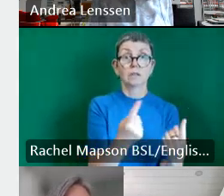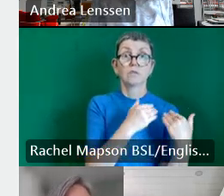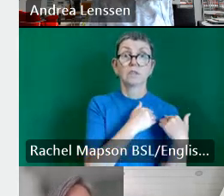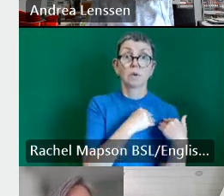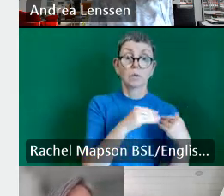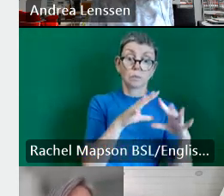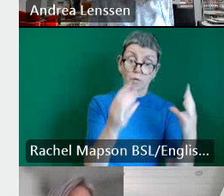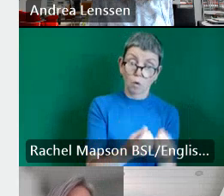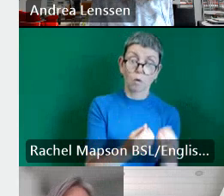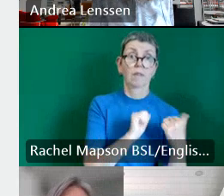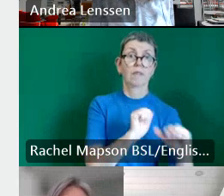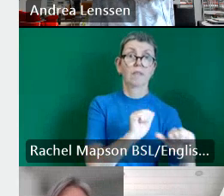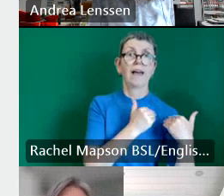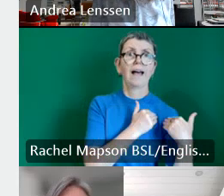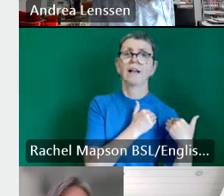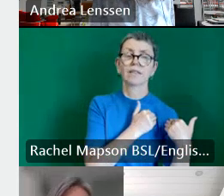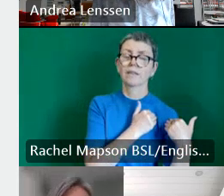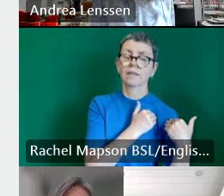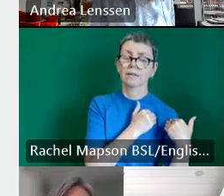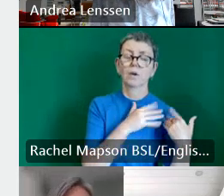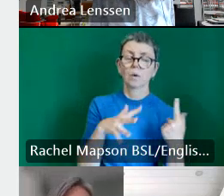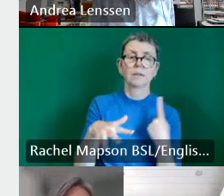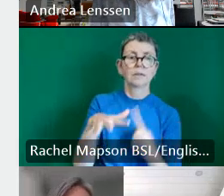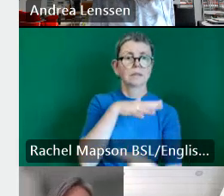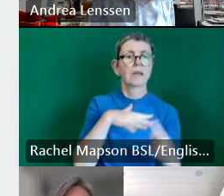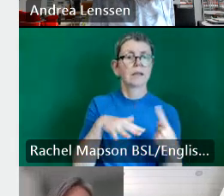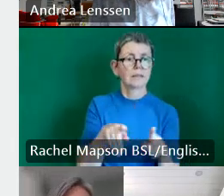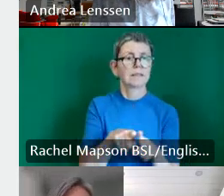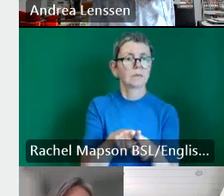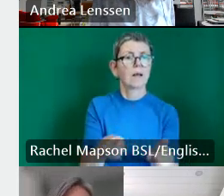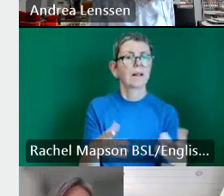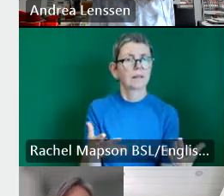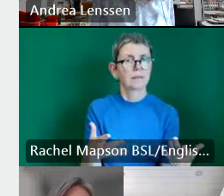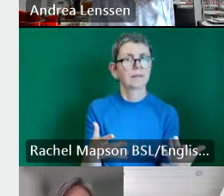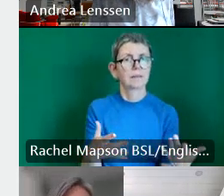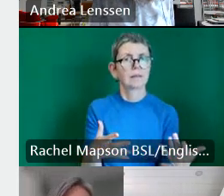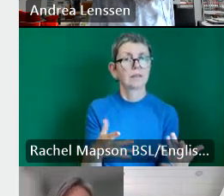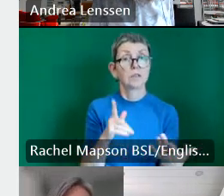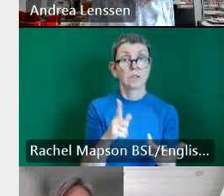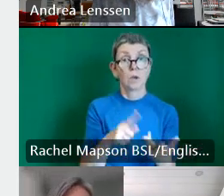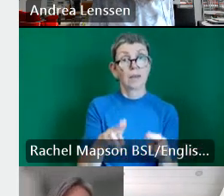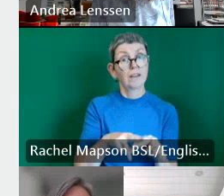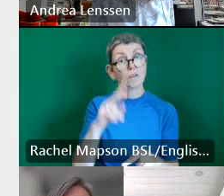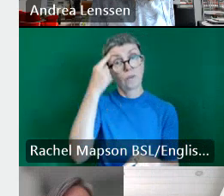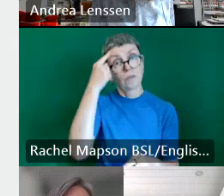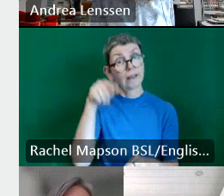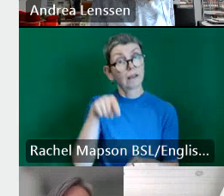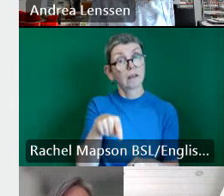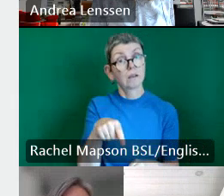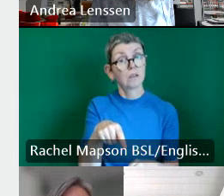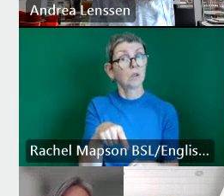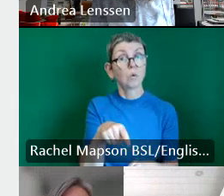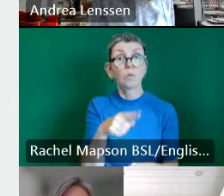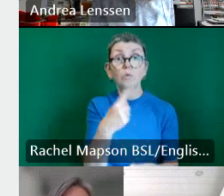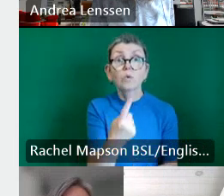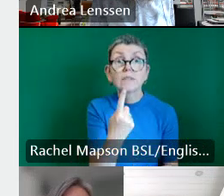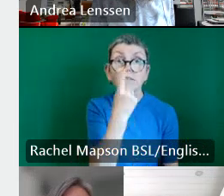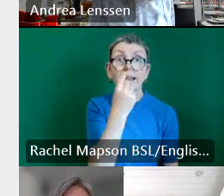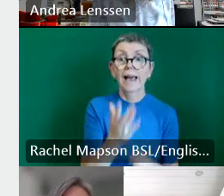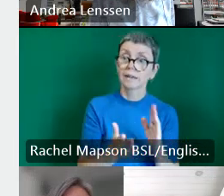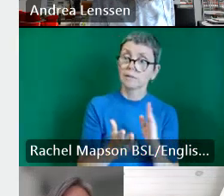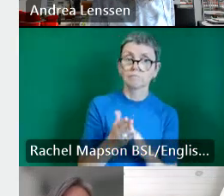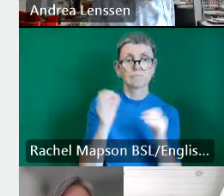people live and work that shape the health behaviors. So if you think about why you're able to get up and go for a run every day, why you're